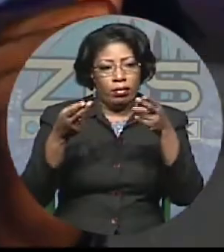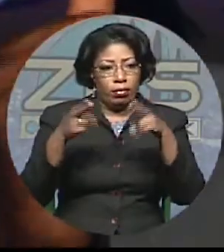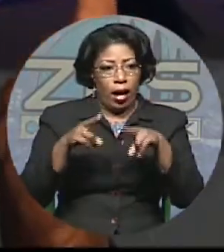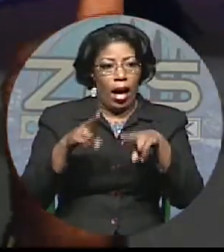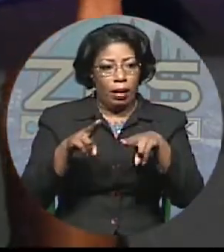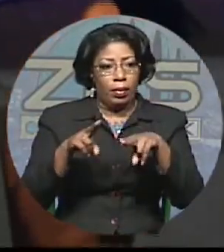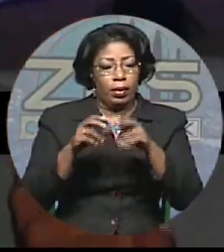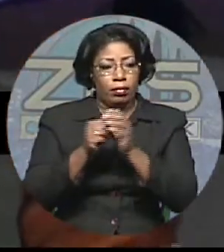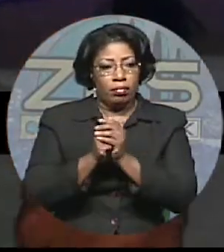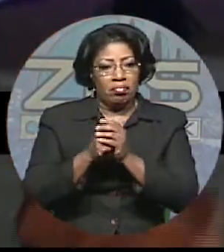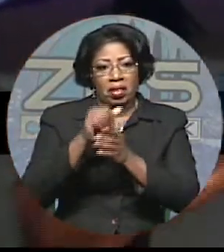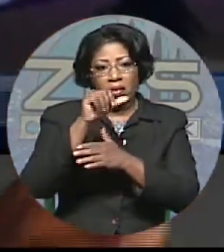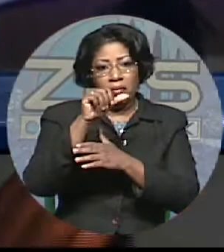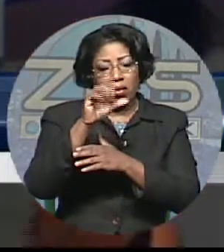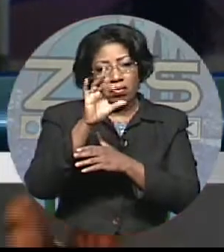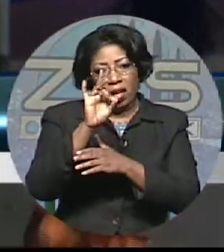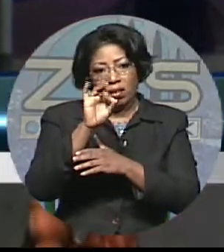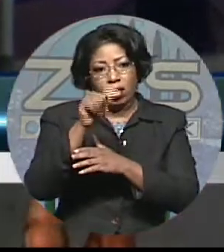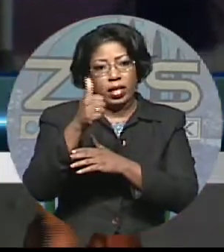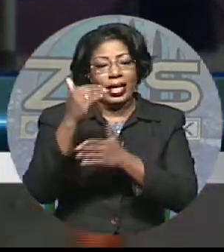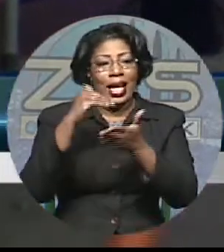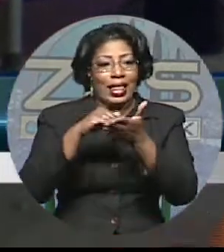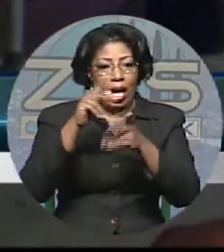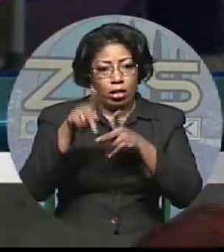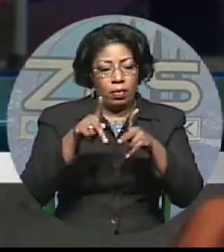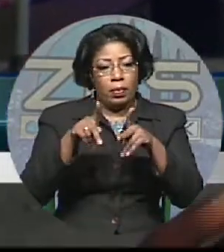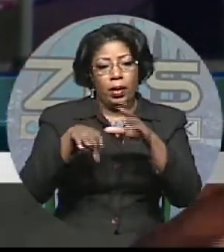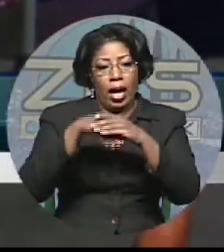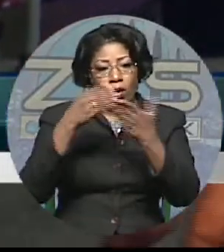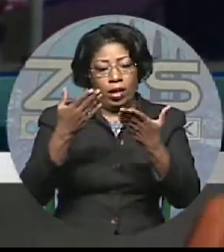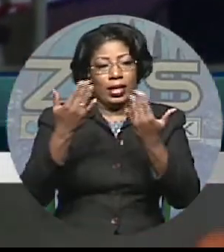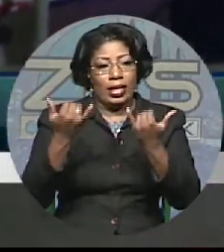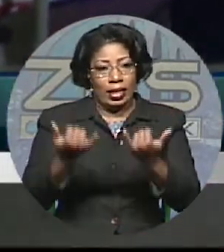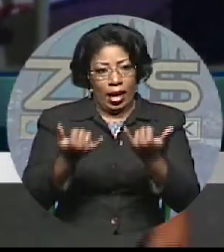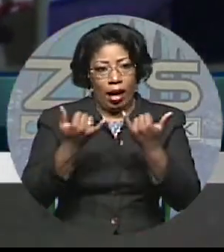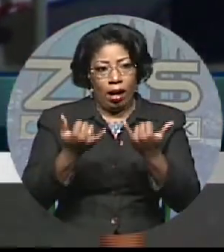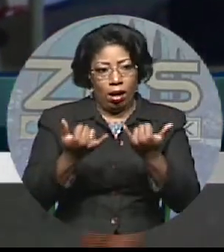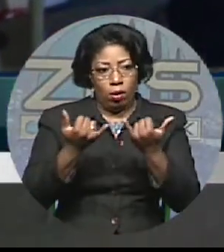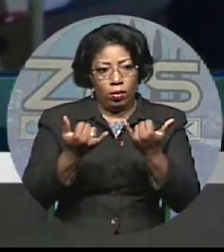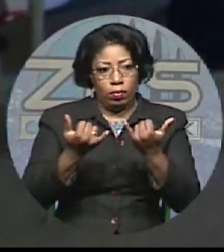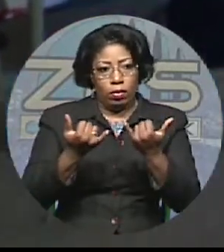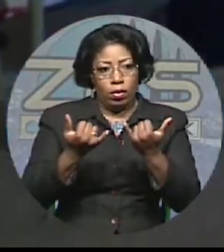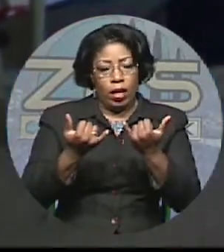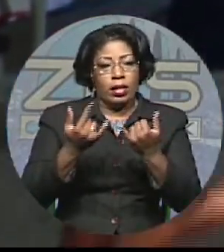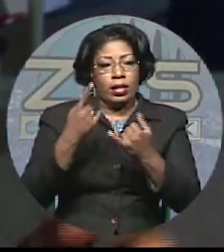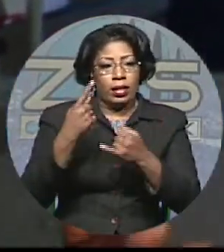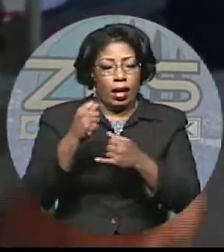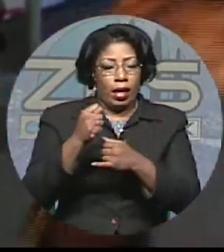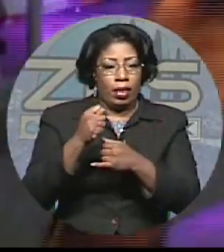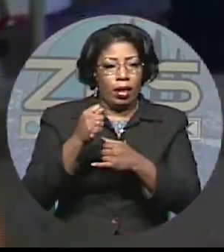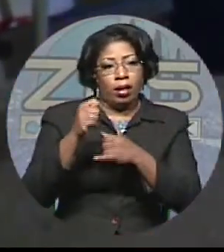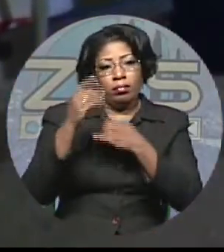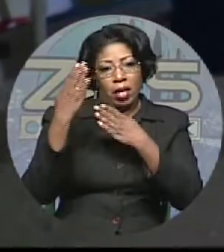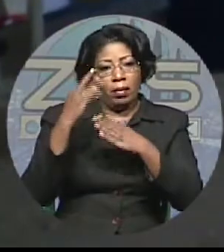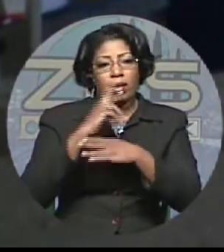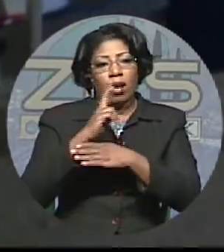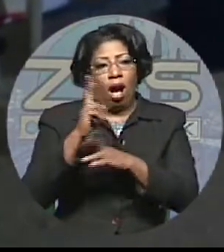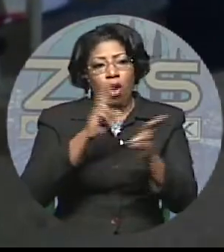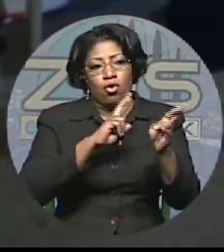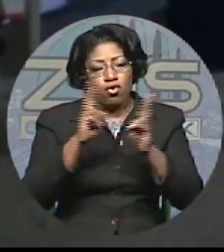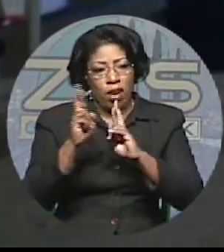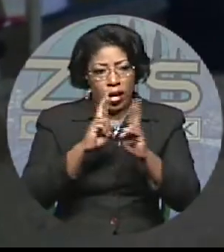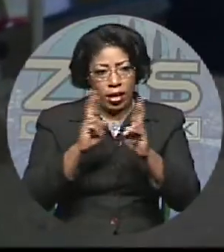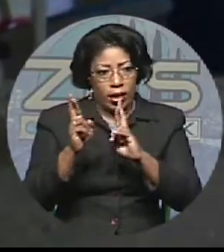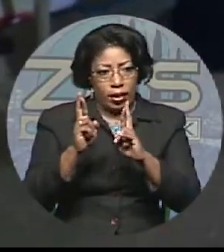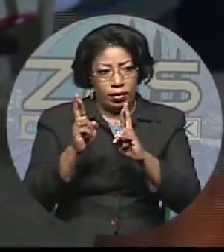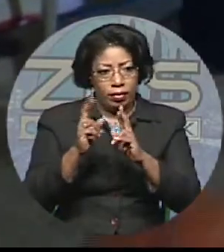least 8,000 to 10,000 people out here right now. So when it comes to Bahamian cultures, the Bahamians are ready. There was a time I felt like we were having a nosedive, but